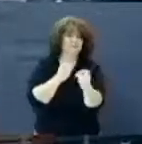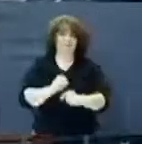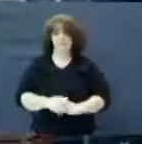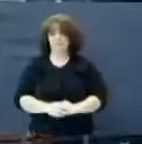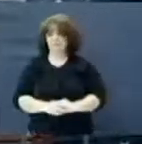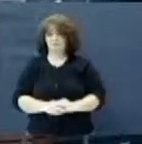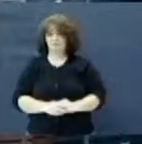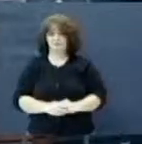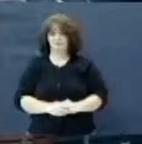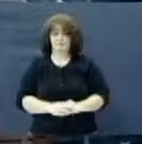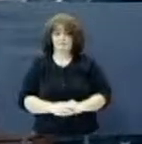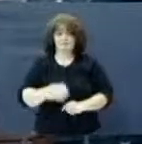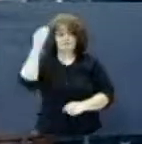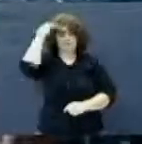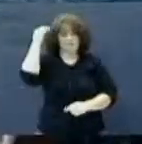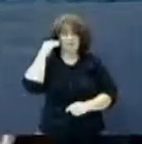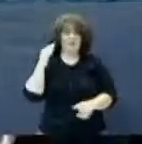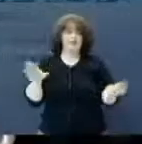Bow your head with me.